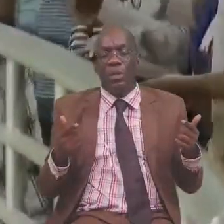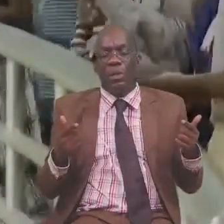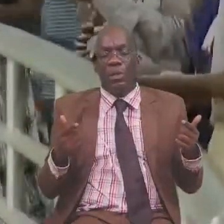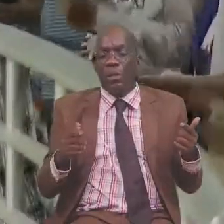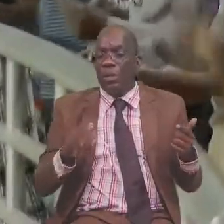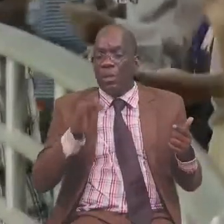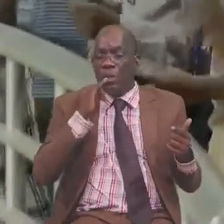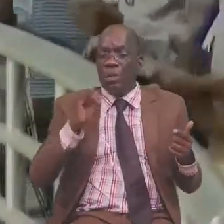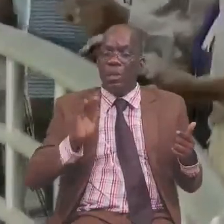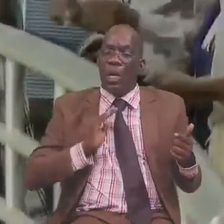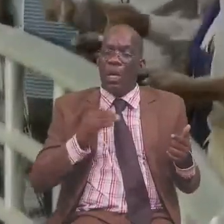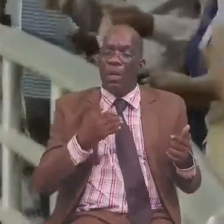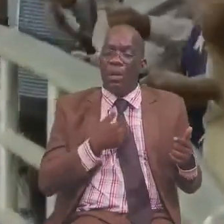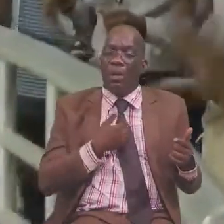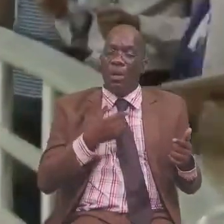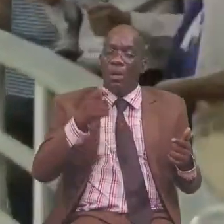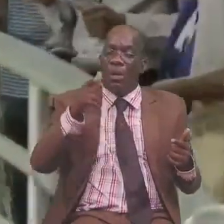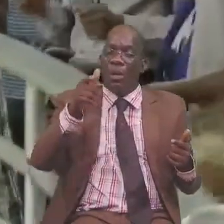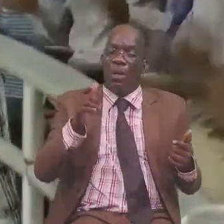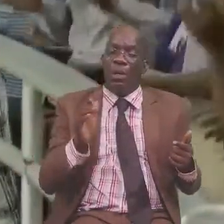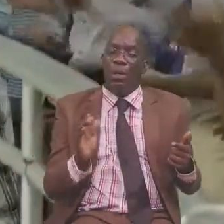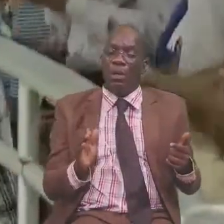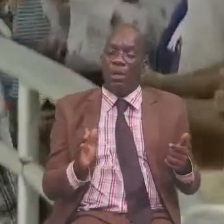great is our